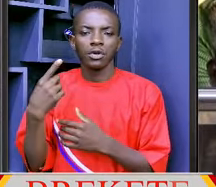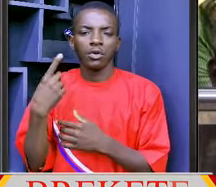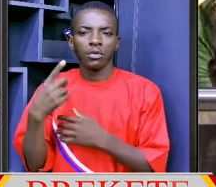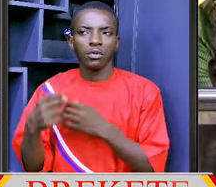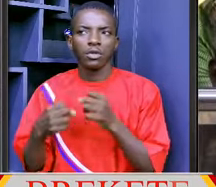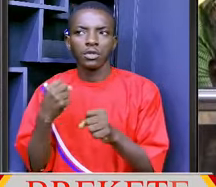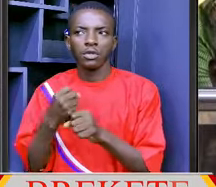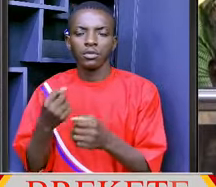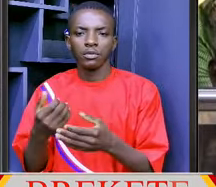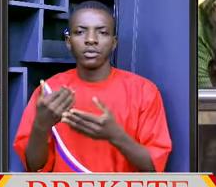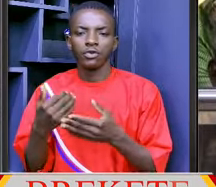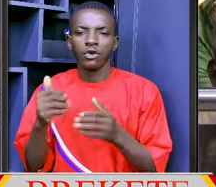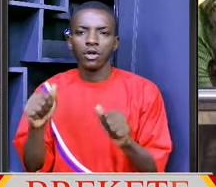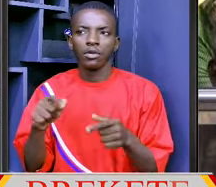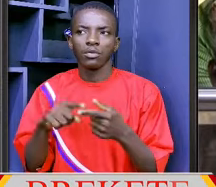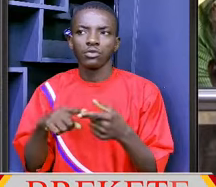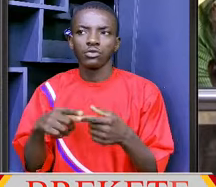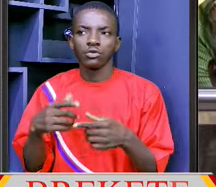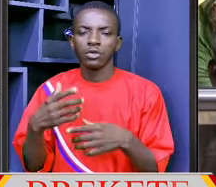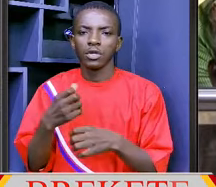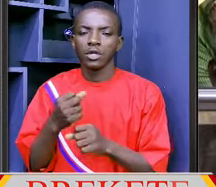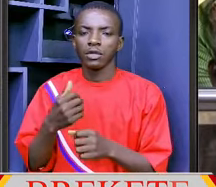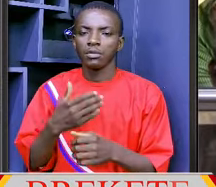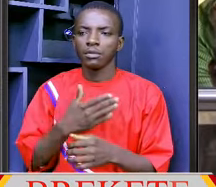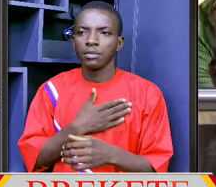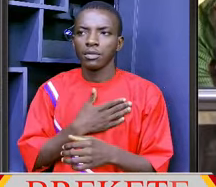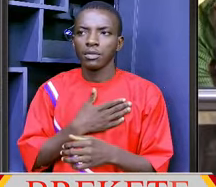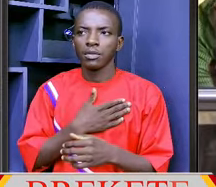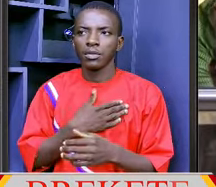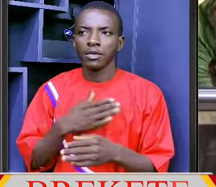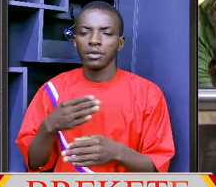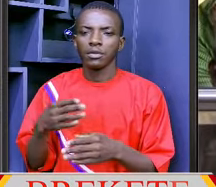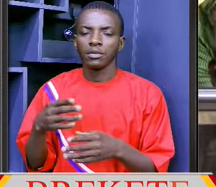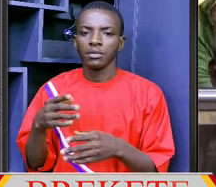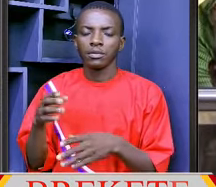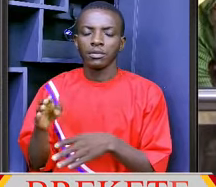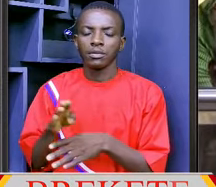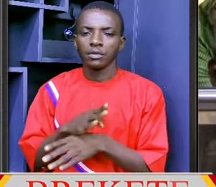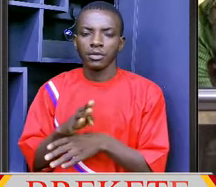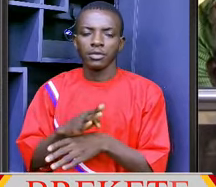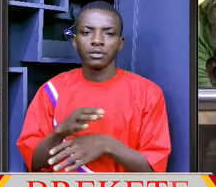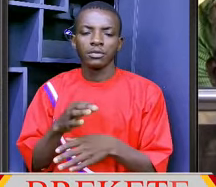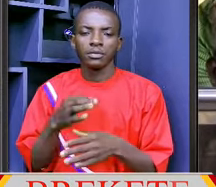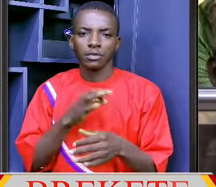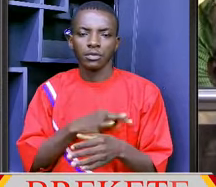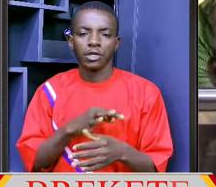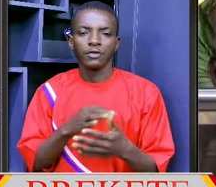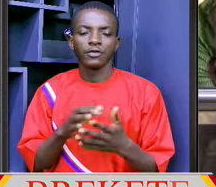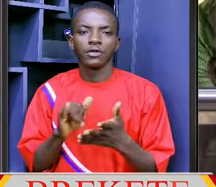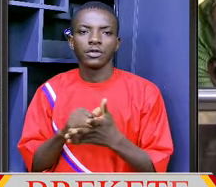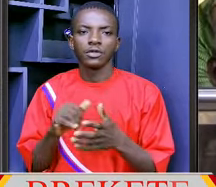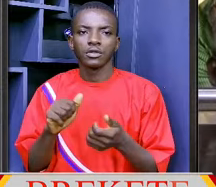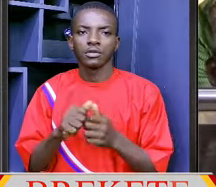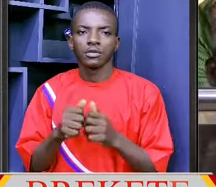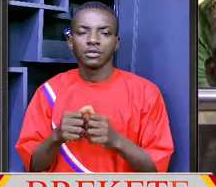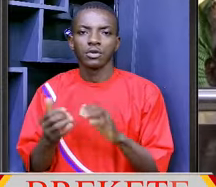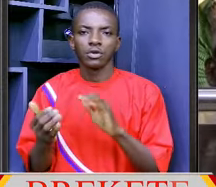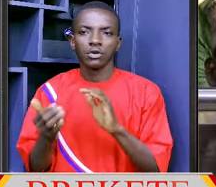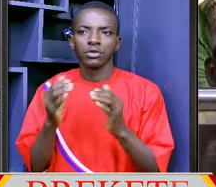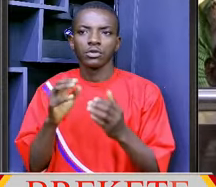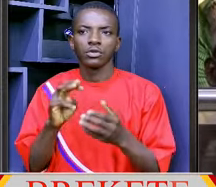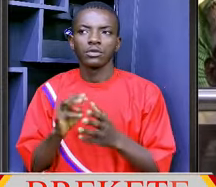year before I'm able to get my little entitlement. Okay. No, so that is the issue. Make we